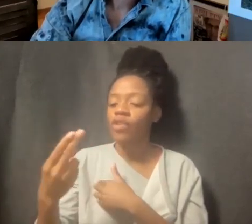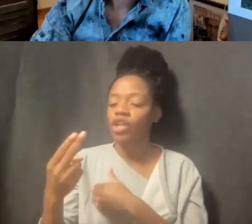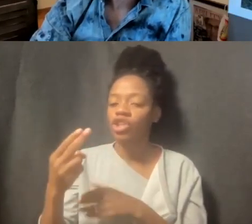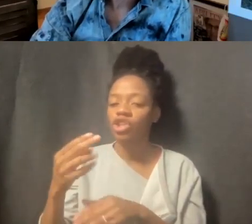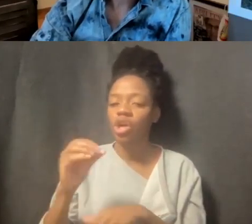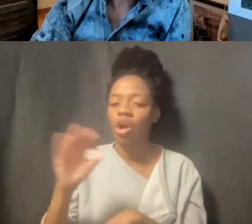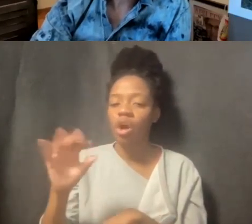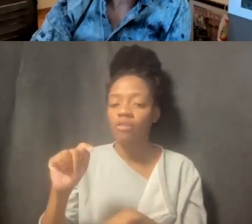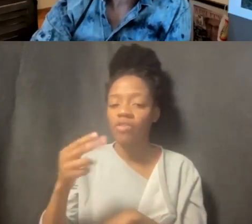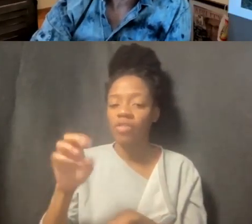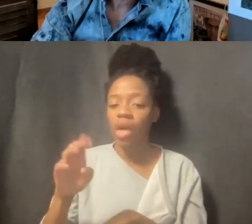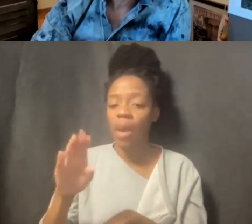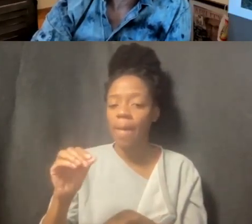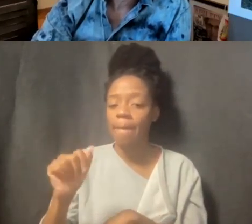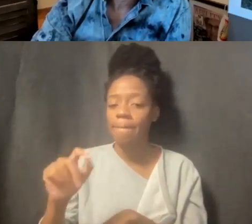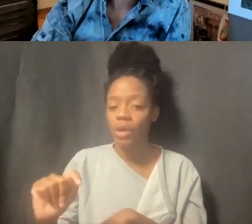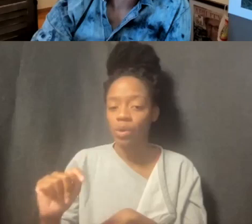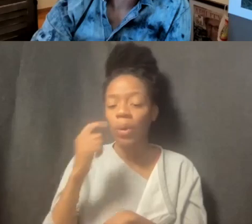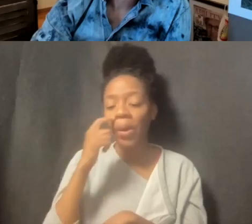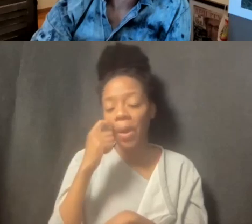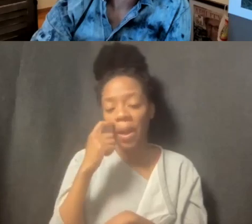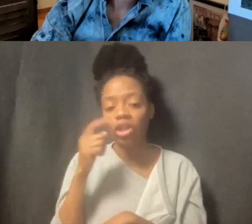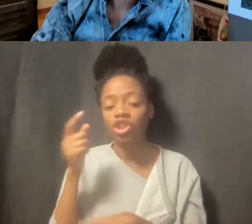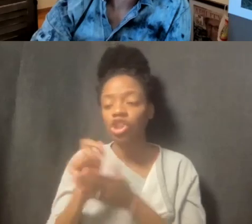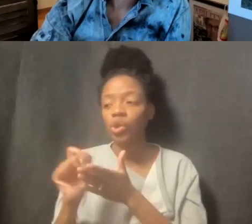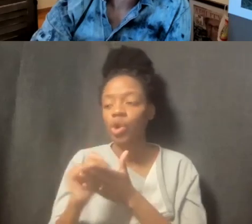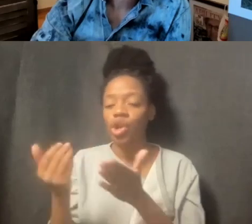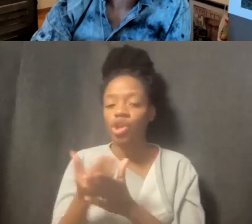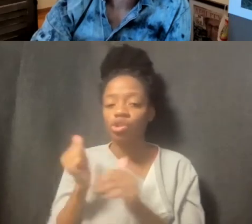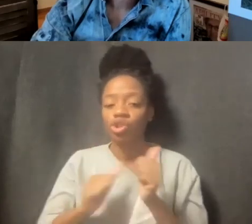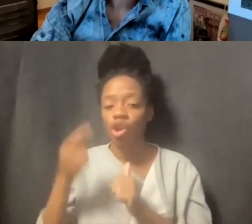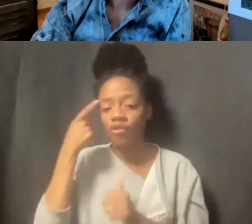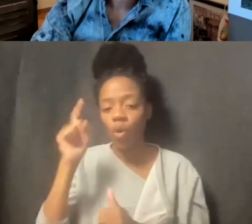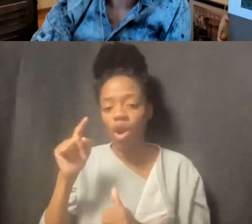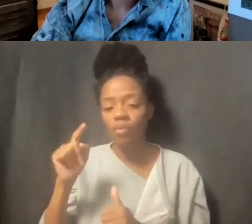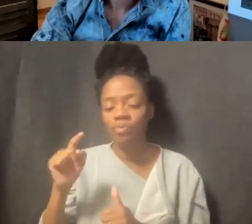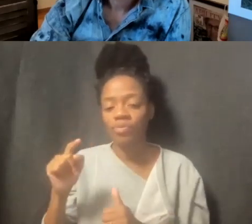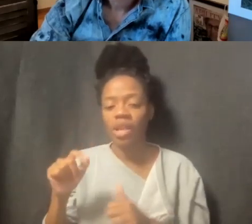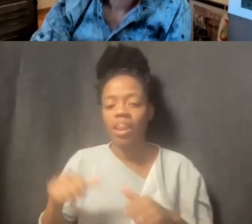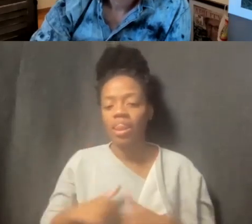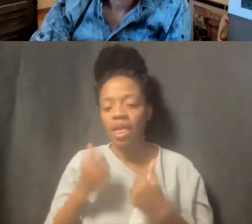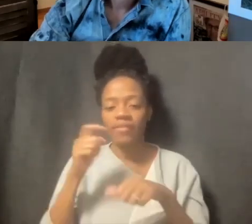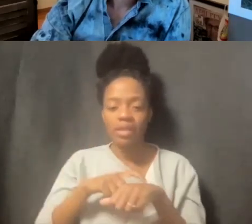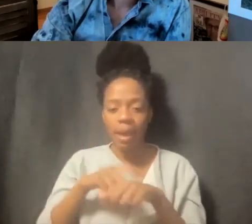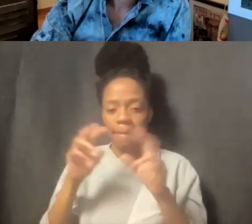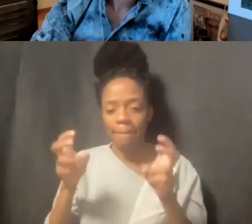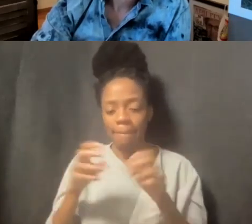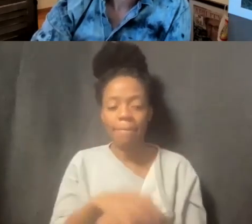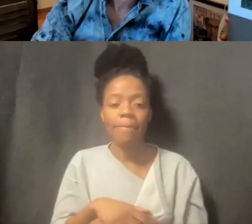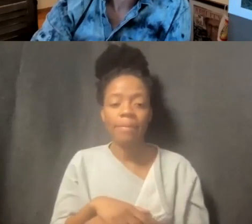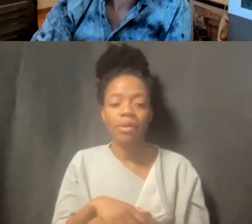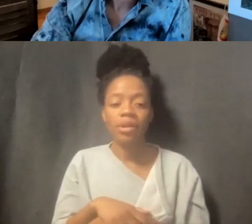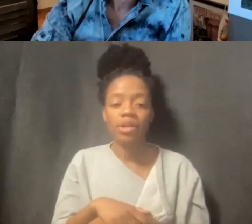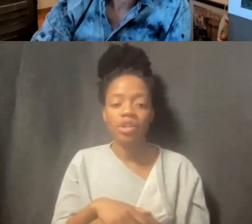She created that show, and she wrote a pilot for Lifetime that we were helped. We were going to oversee